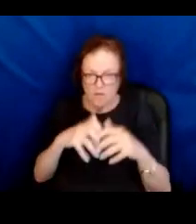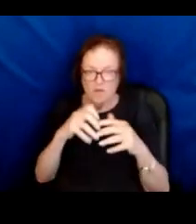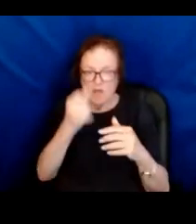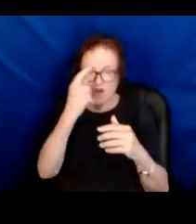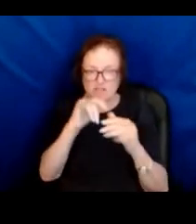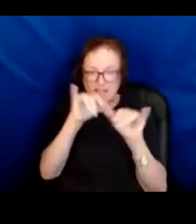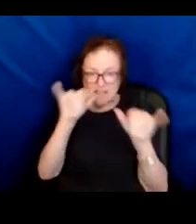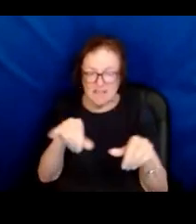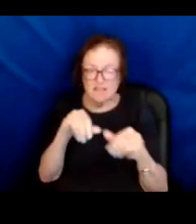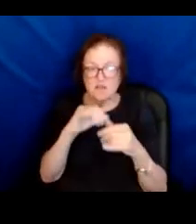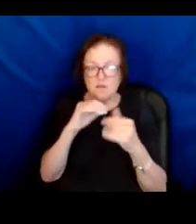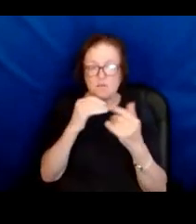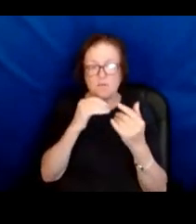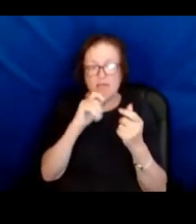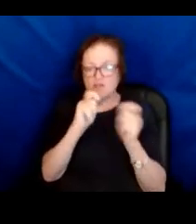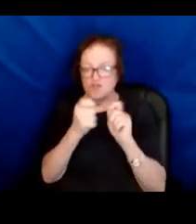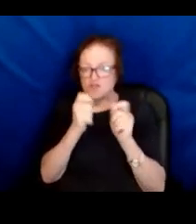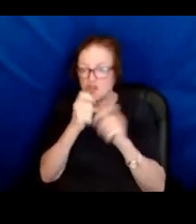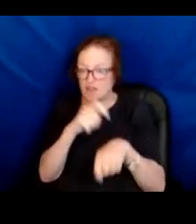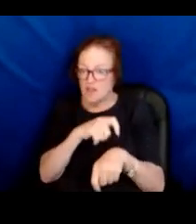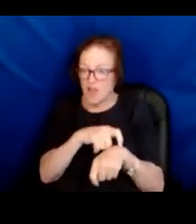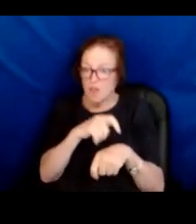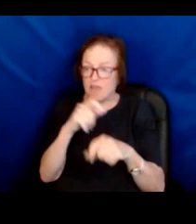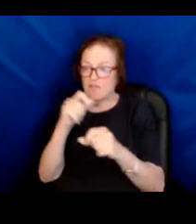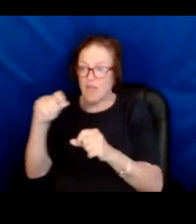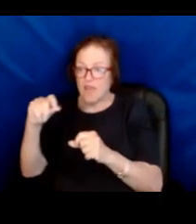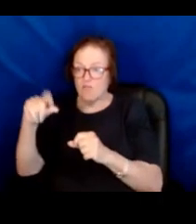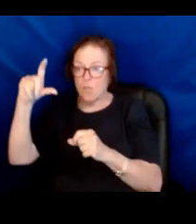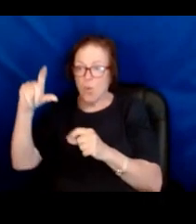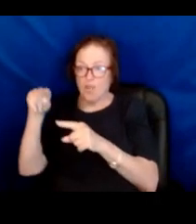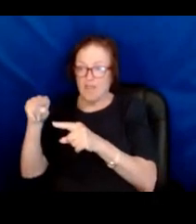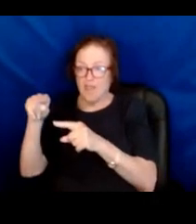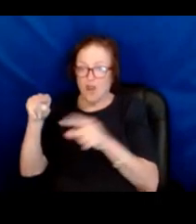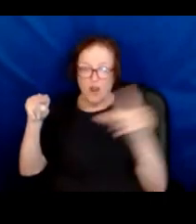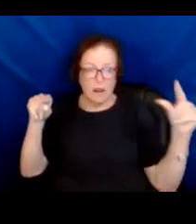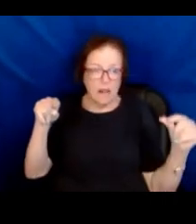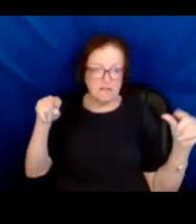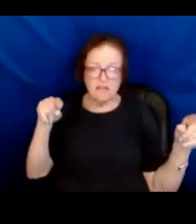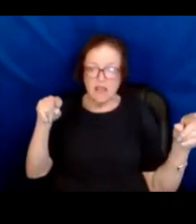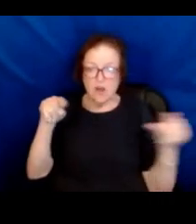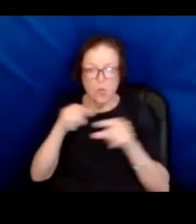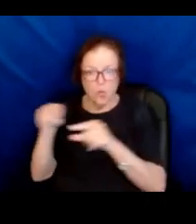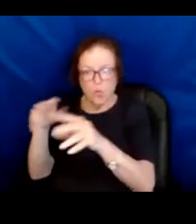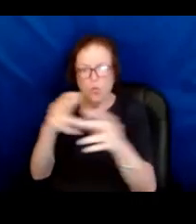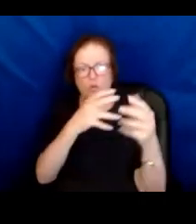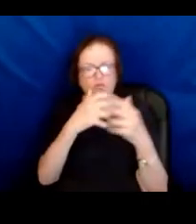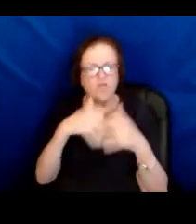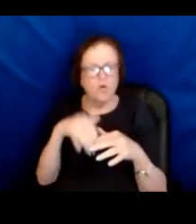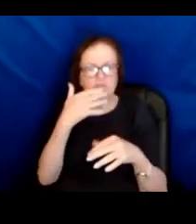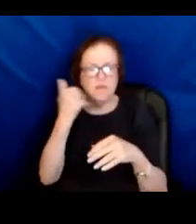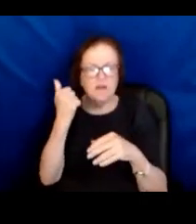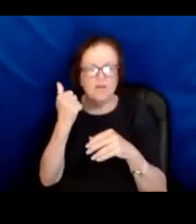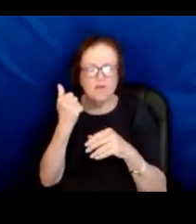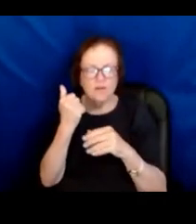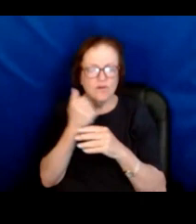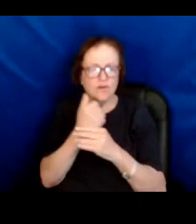wait times change if we adjust capacity in different parts of the system. So this is the idea of using computer simulation to inform